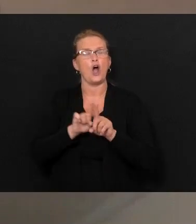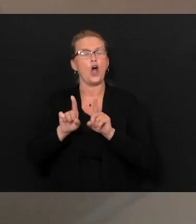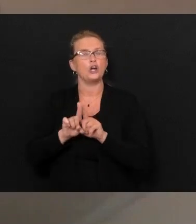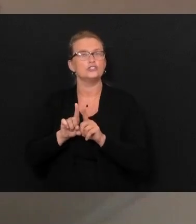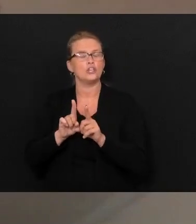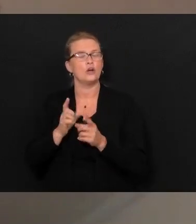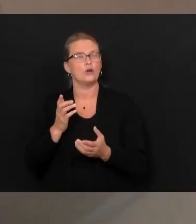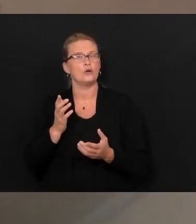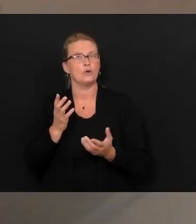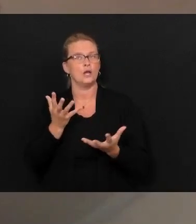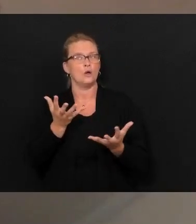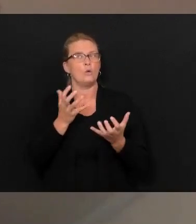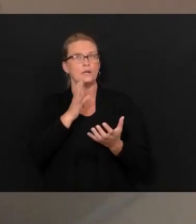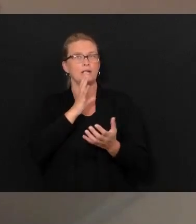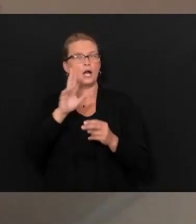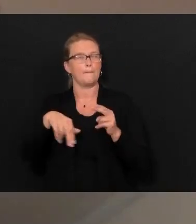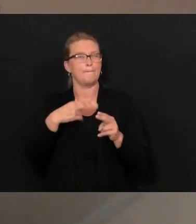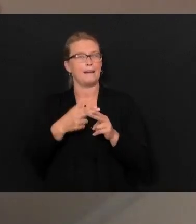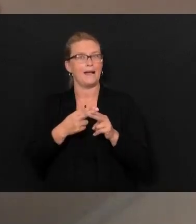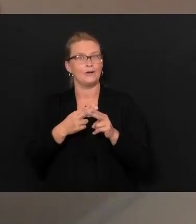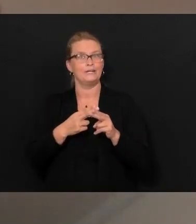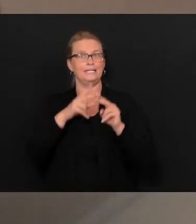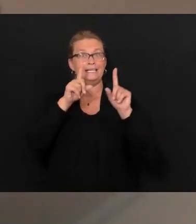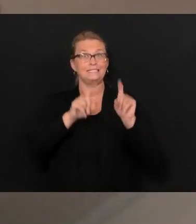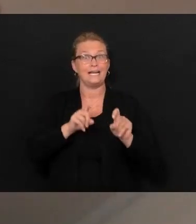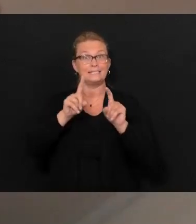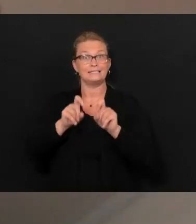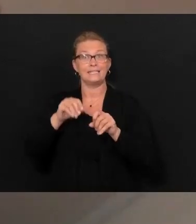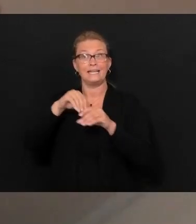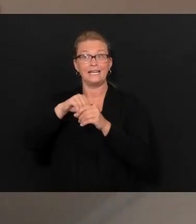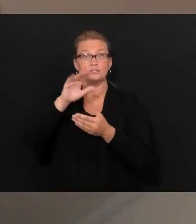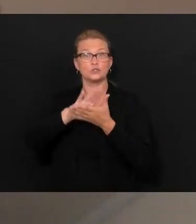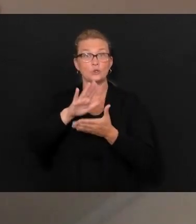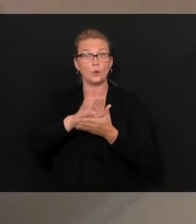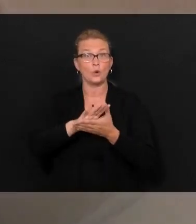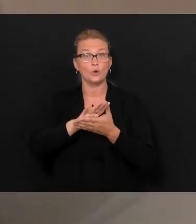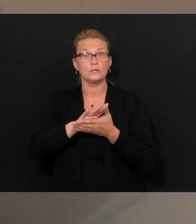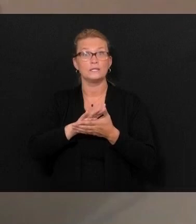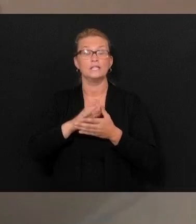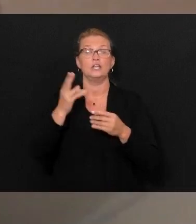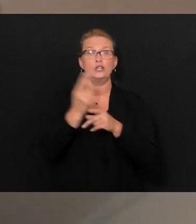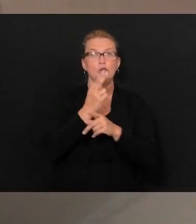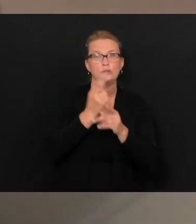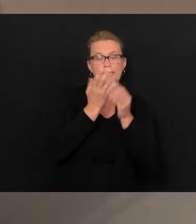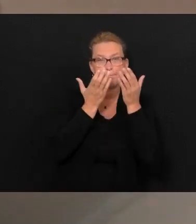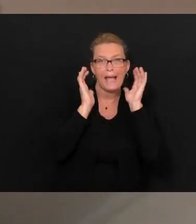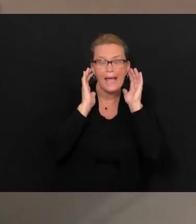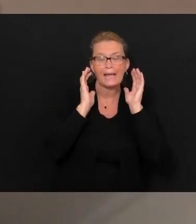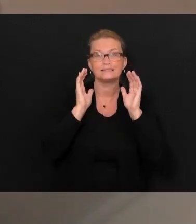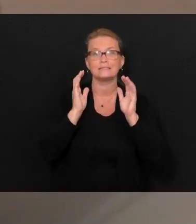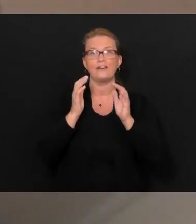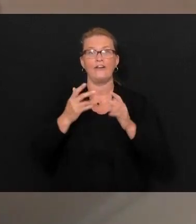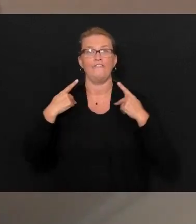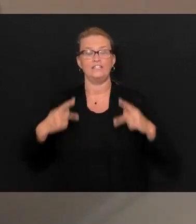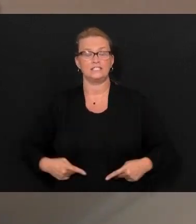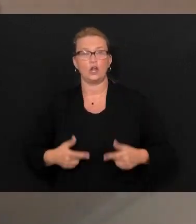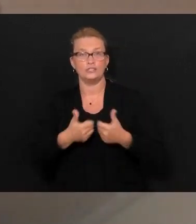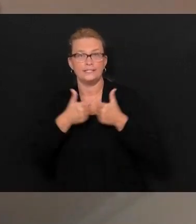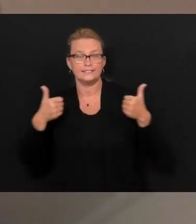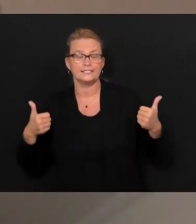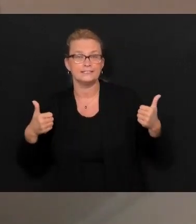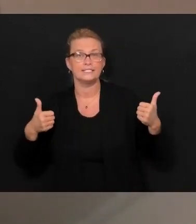that should be done in schools, and those are consistent and correct use of masks, physical distancing as much